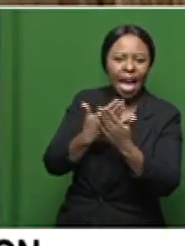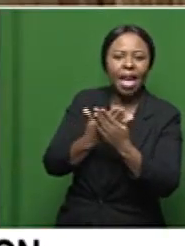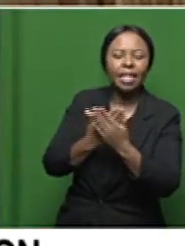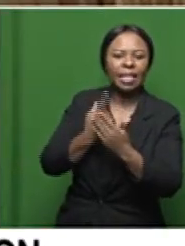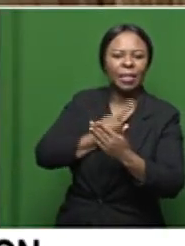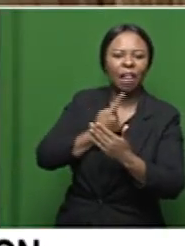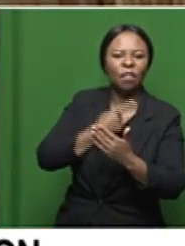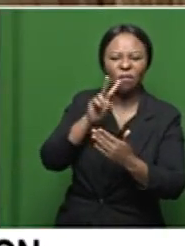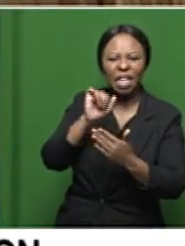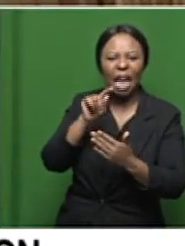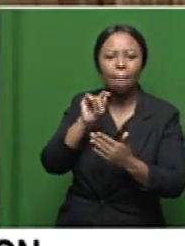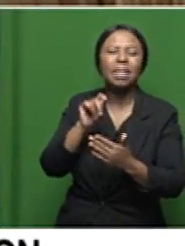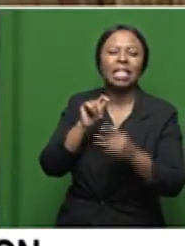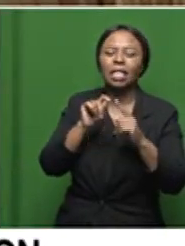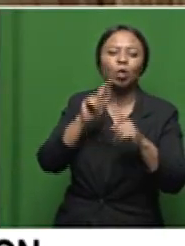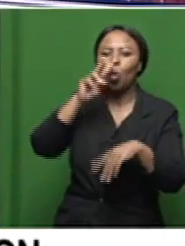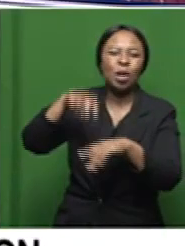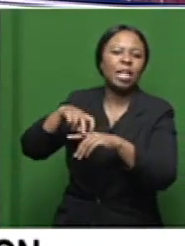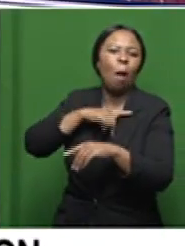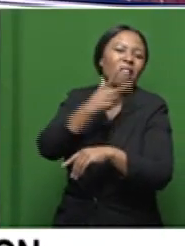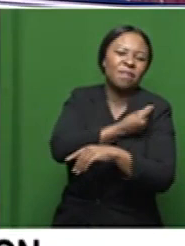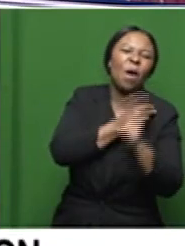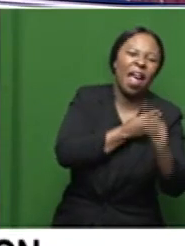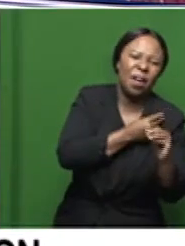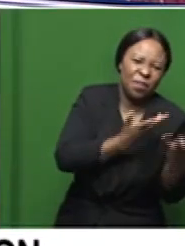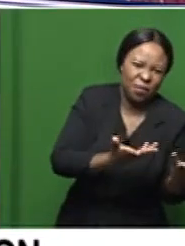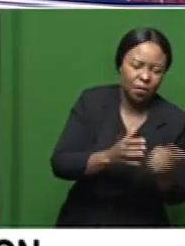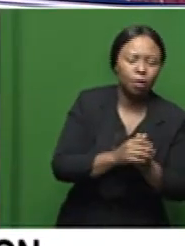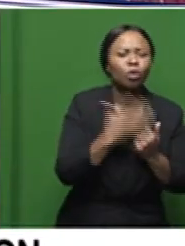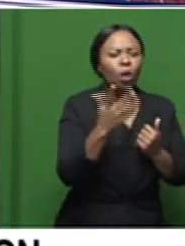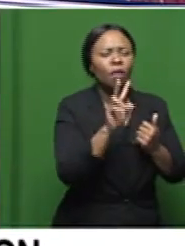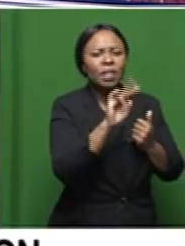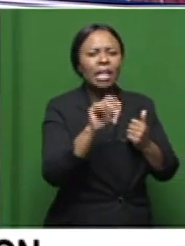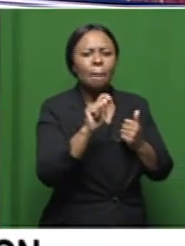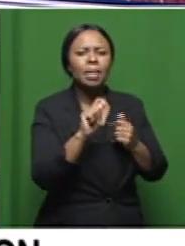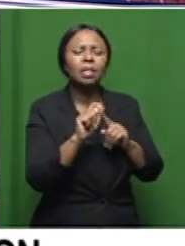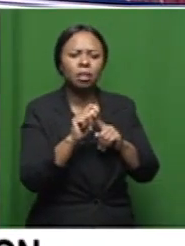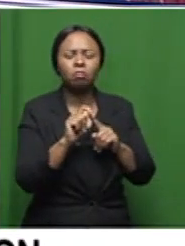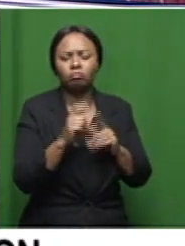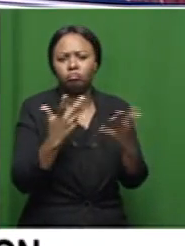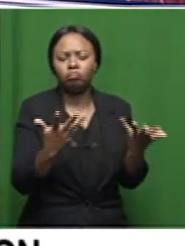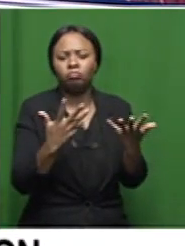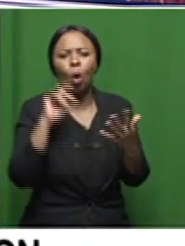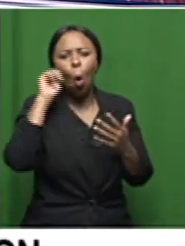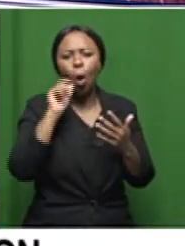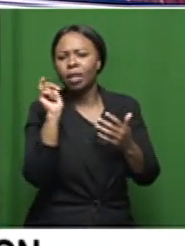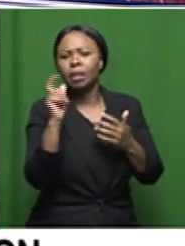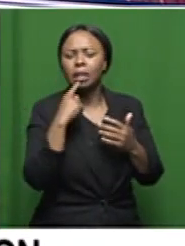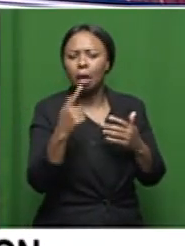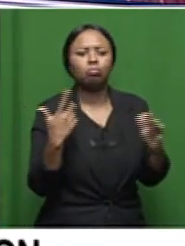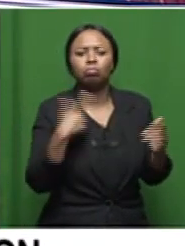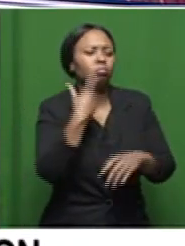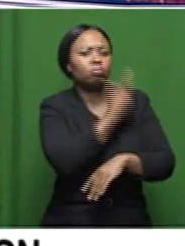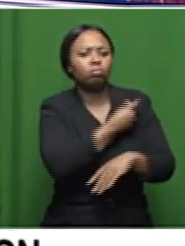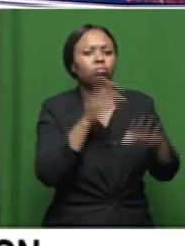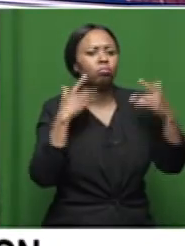with vitamins. So vitamins, I mean, have been spoken about in all terms, where people have actually said they're not going to get